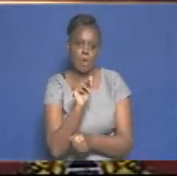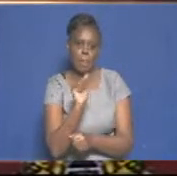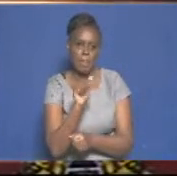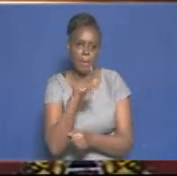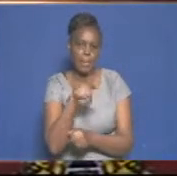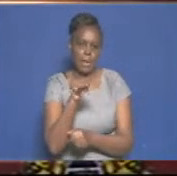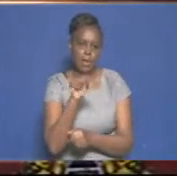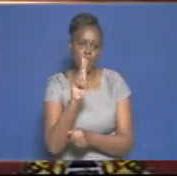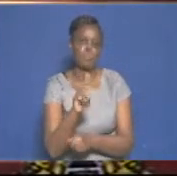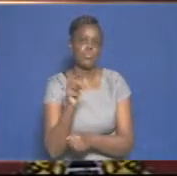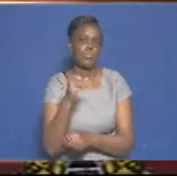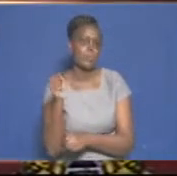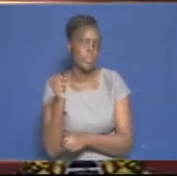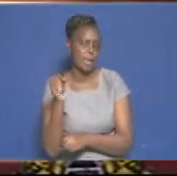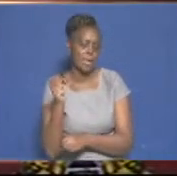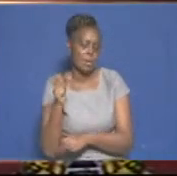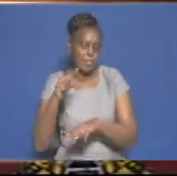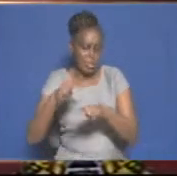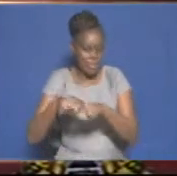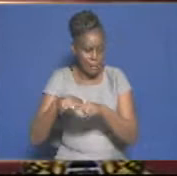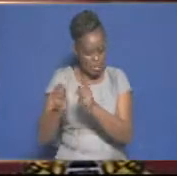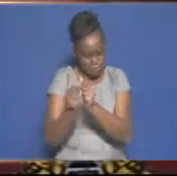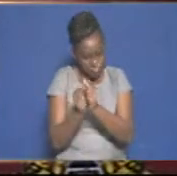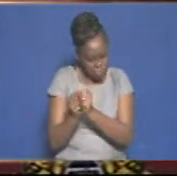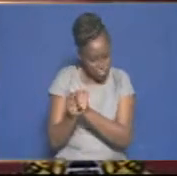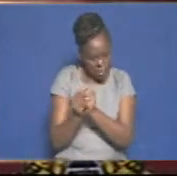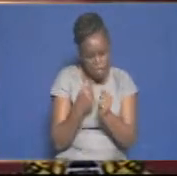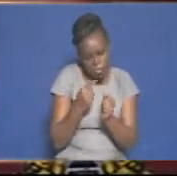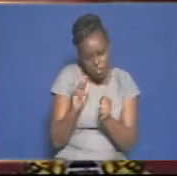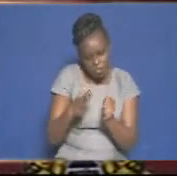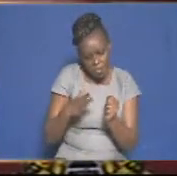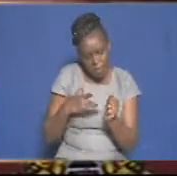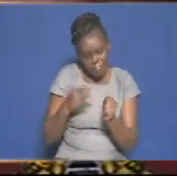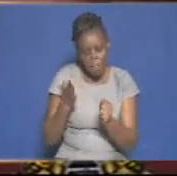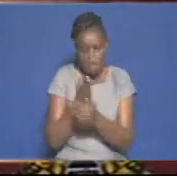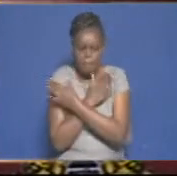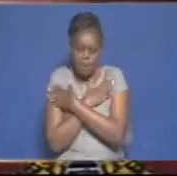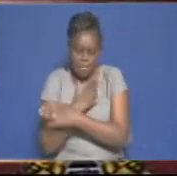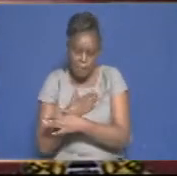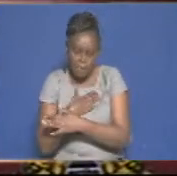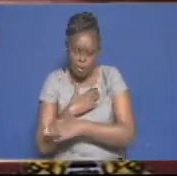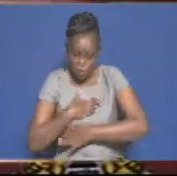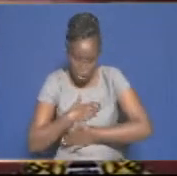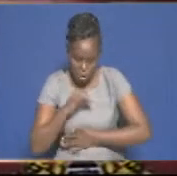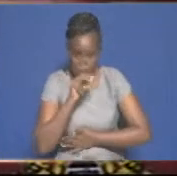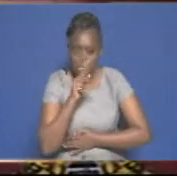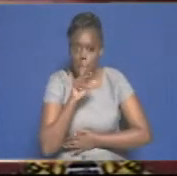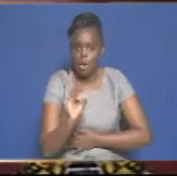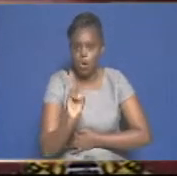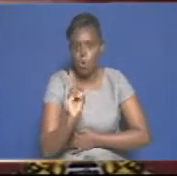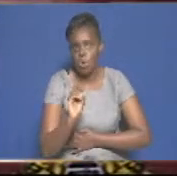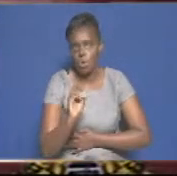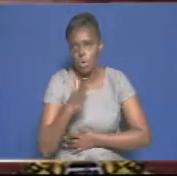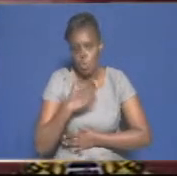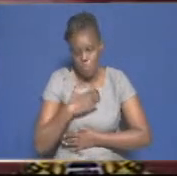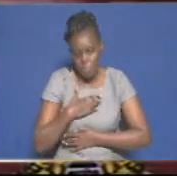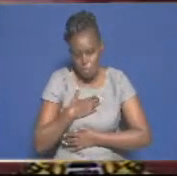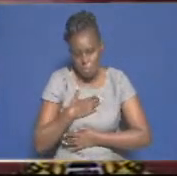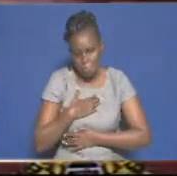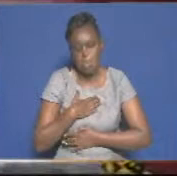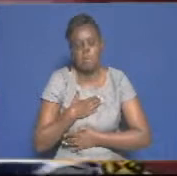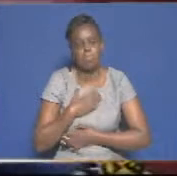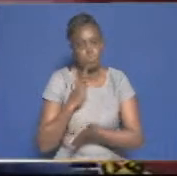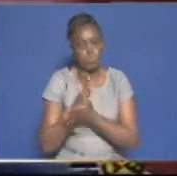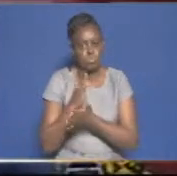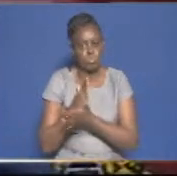PNU. So I sat with him in the bar and I told him, my friend, you know what, Jakoyo, even if I have been sacked and I'm not